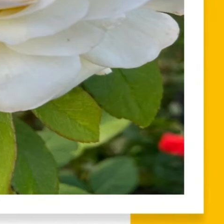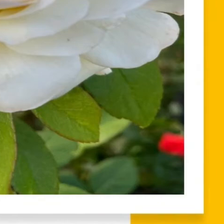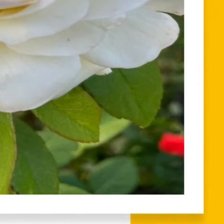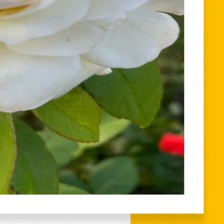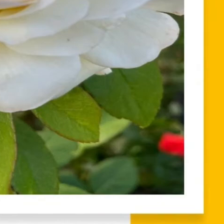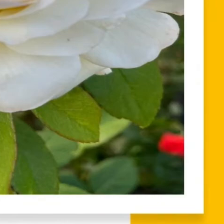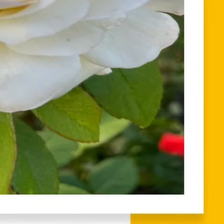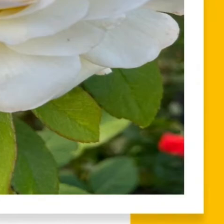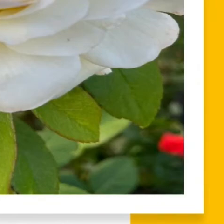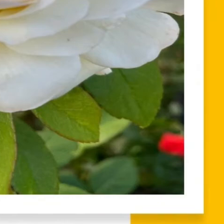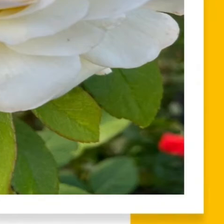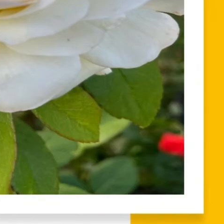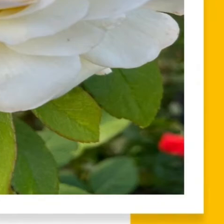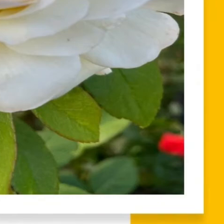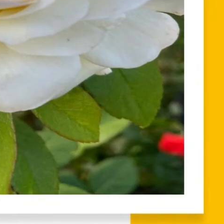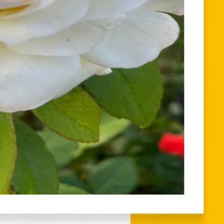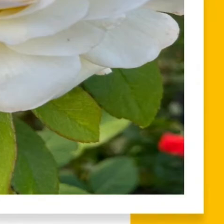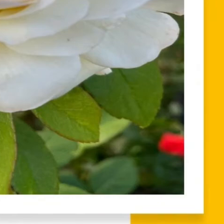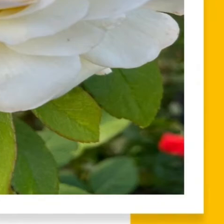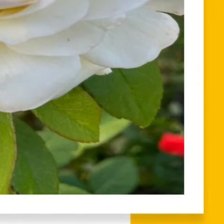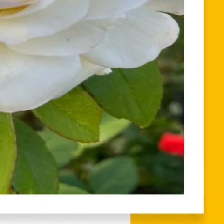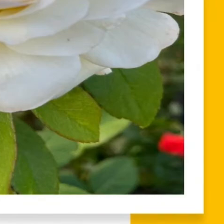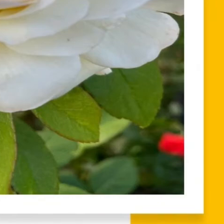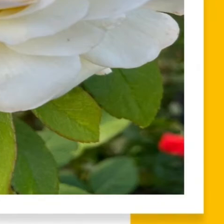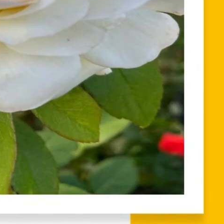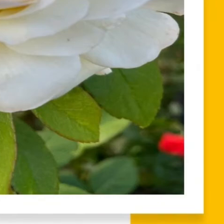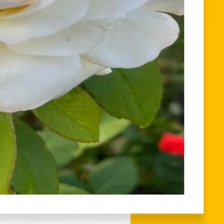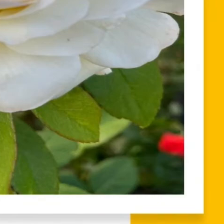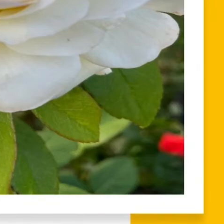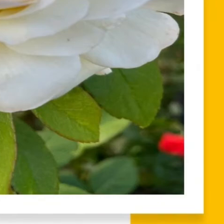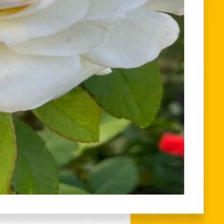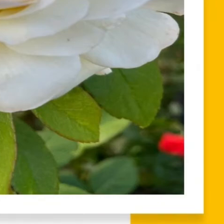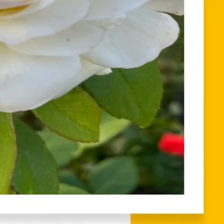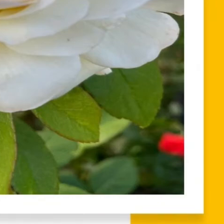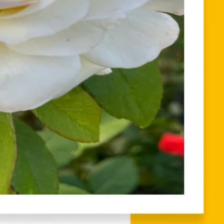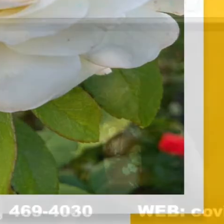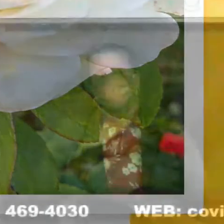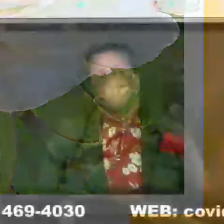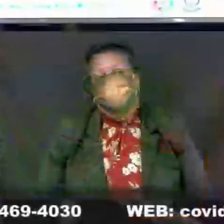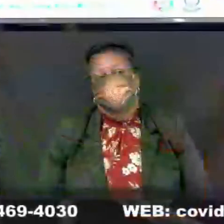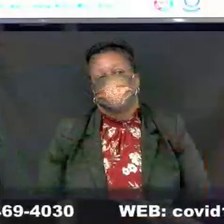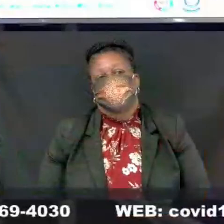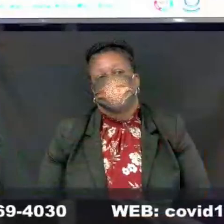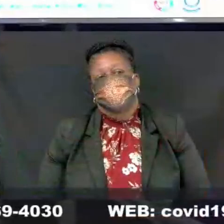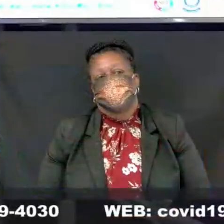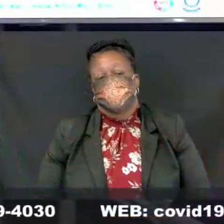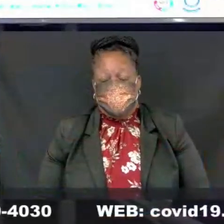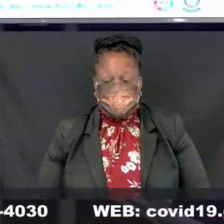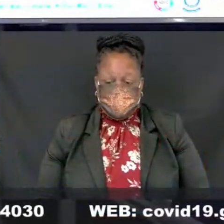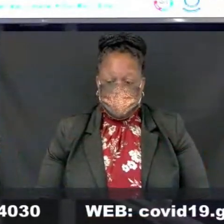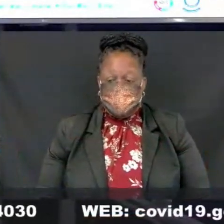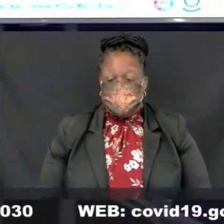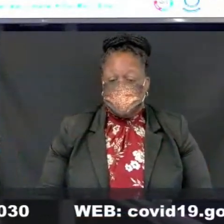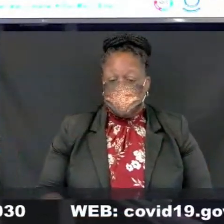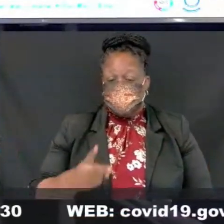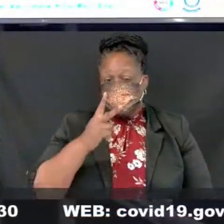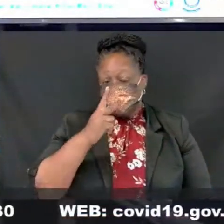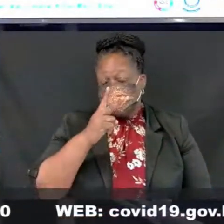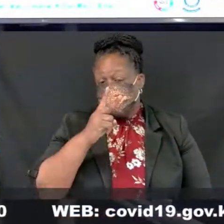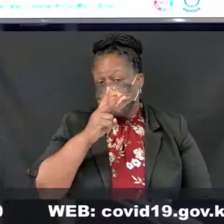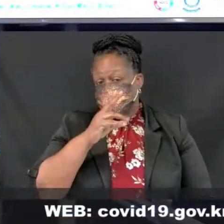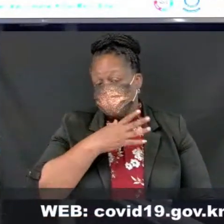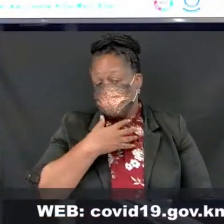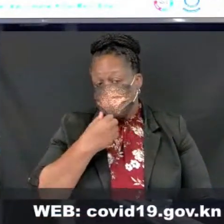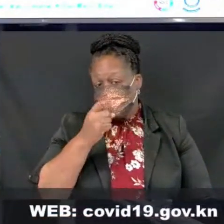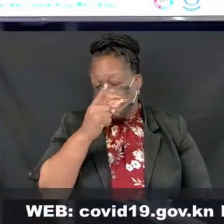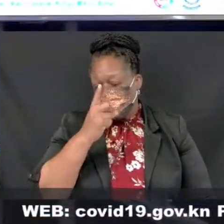Ladies and gentlemen, it has been 2.25 years that we've been coming to you in